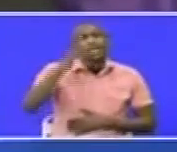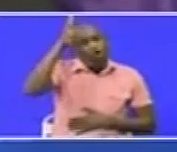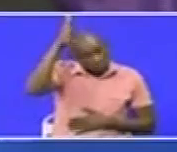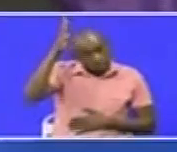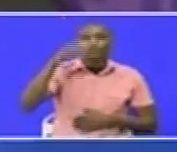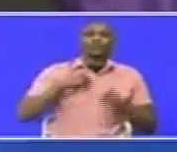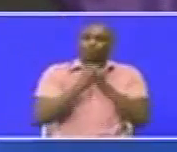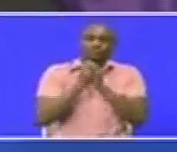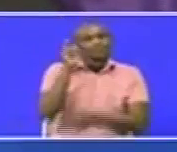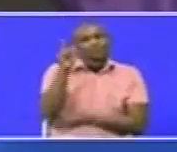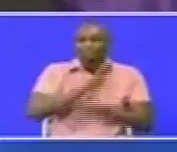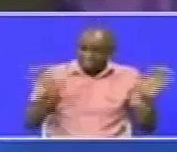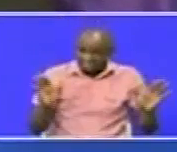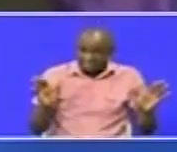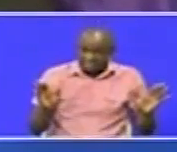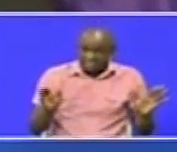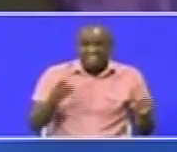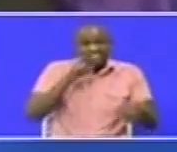nation.